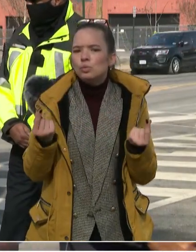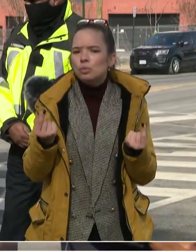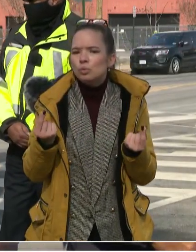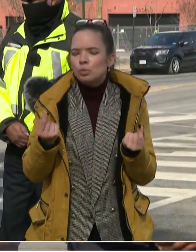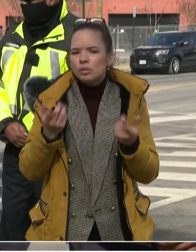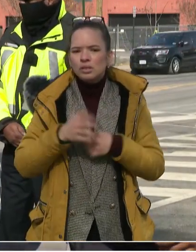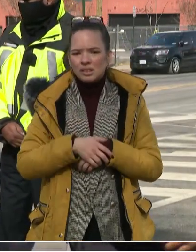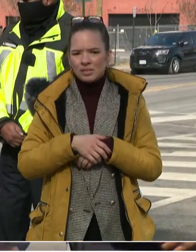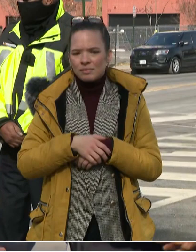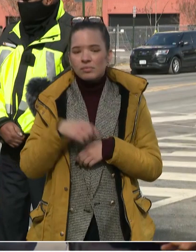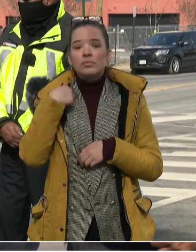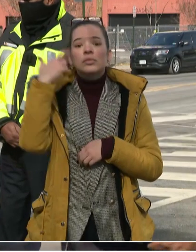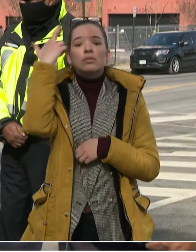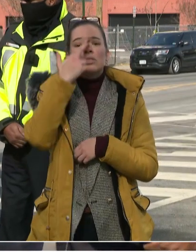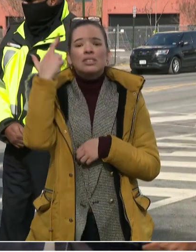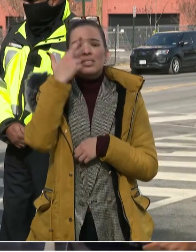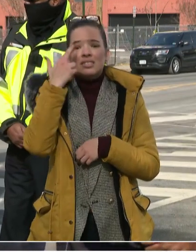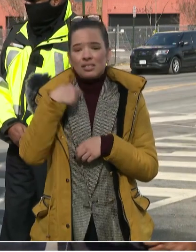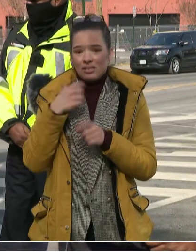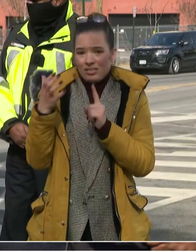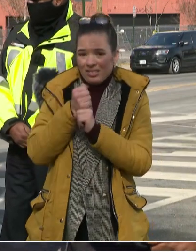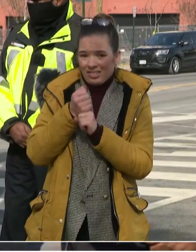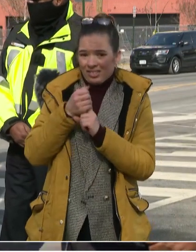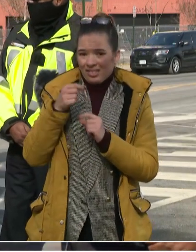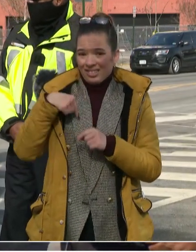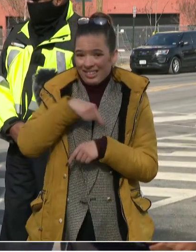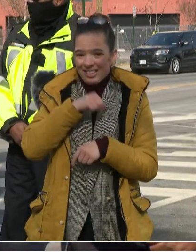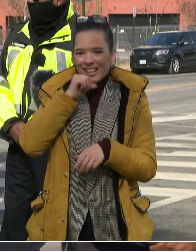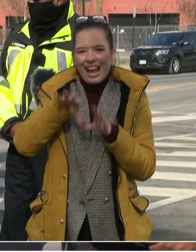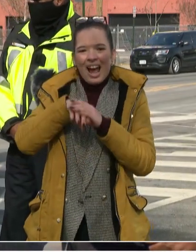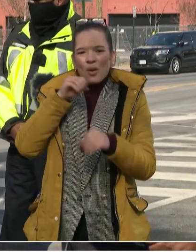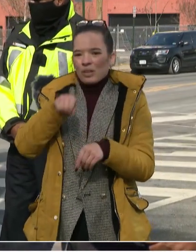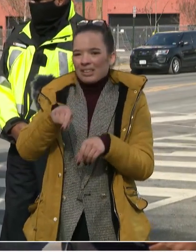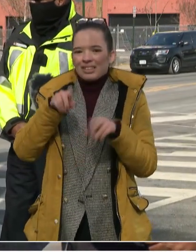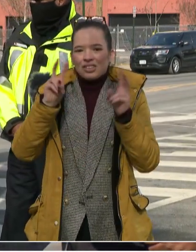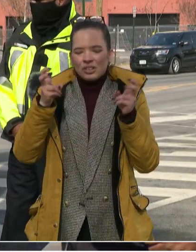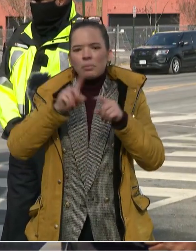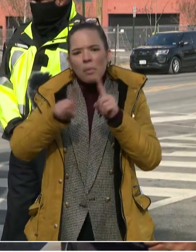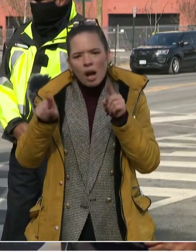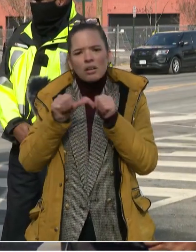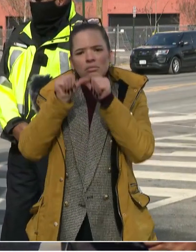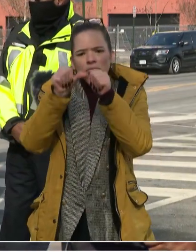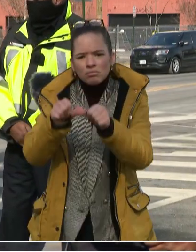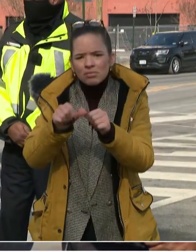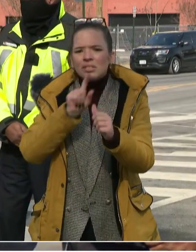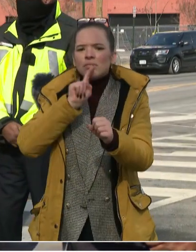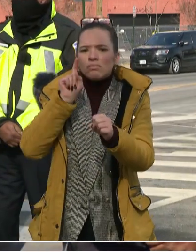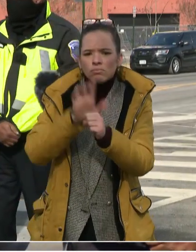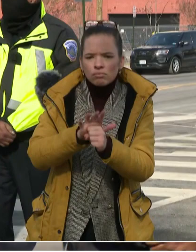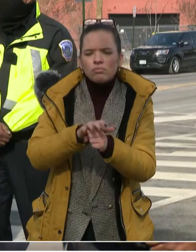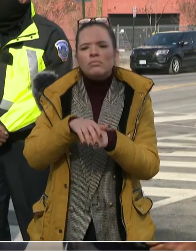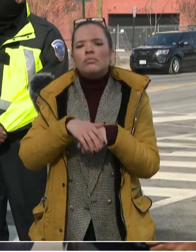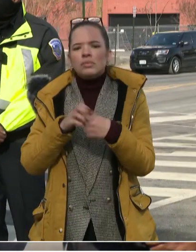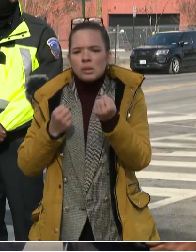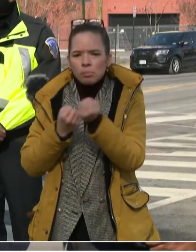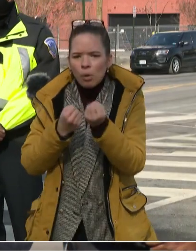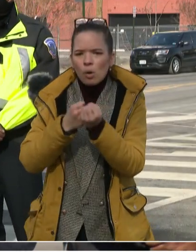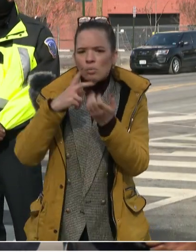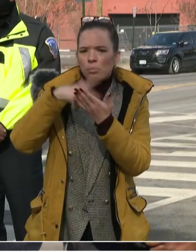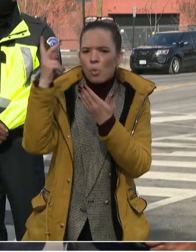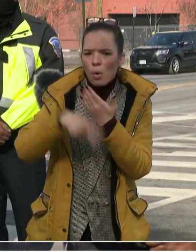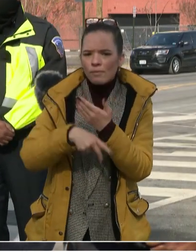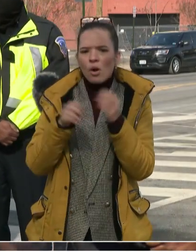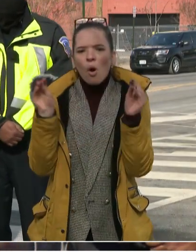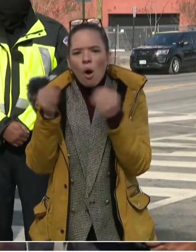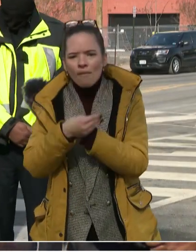arrest our way out of any issue, but we remain committed to supporting programs like the Office of Community